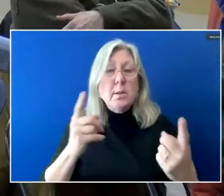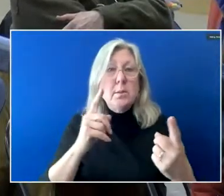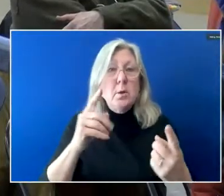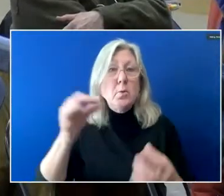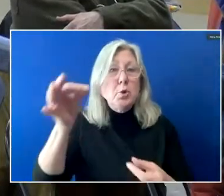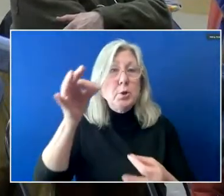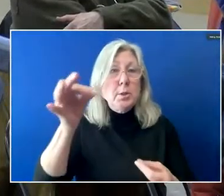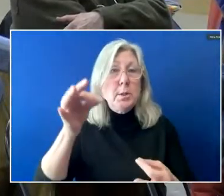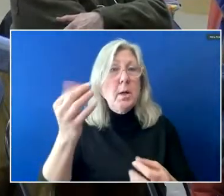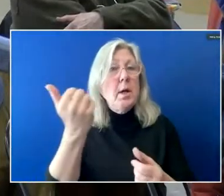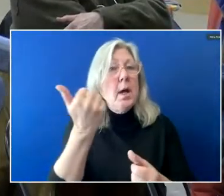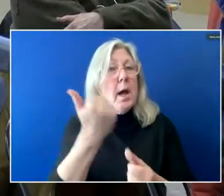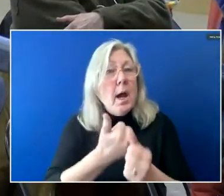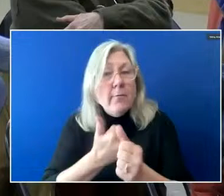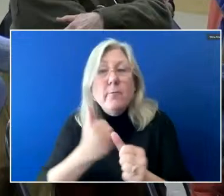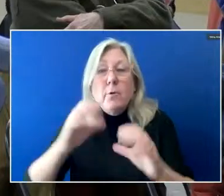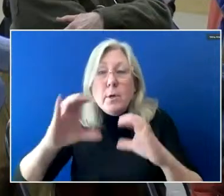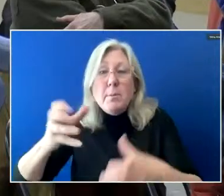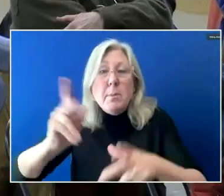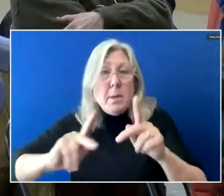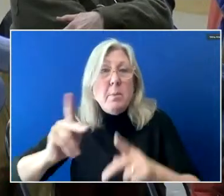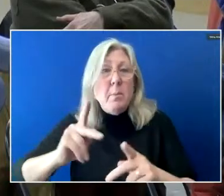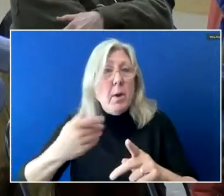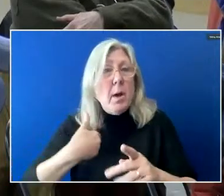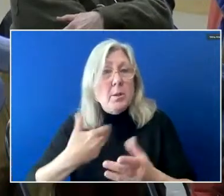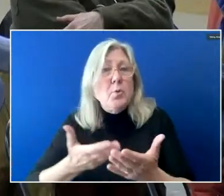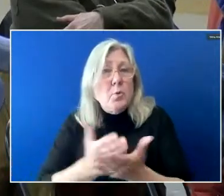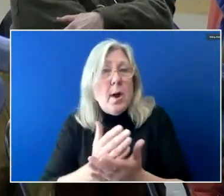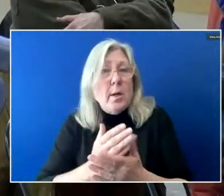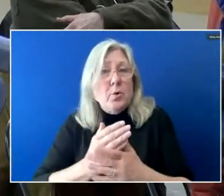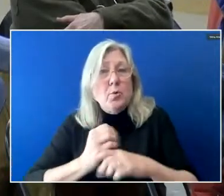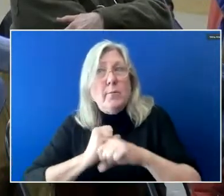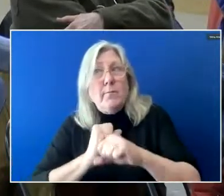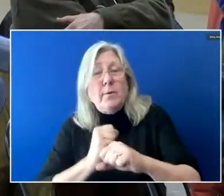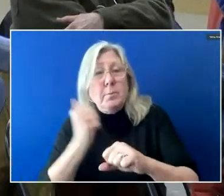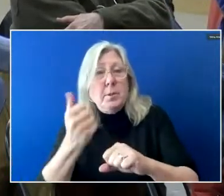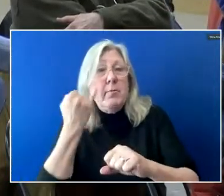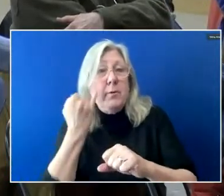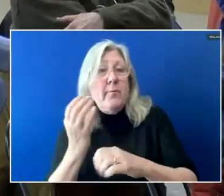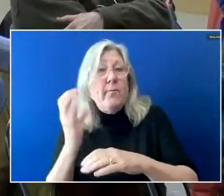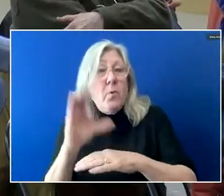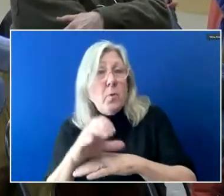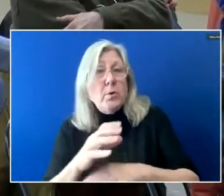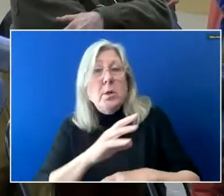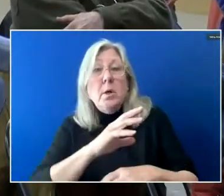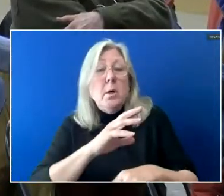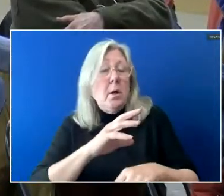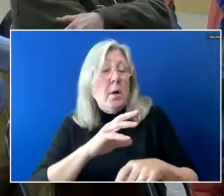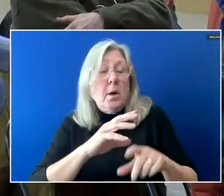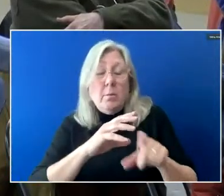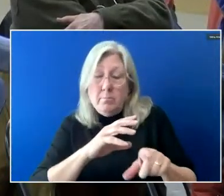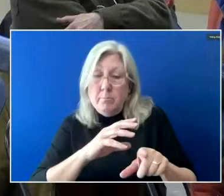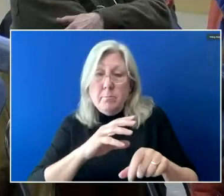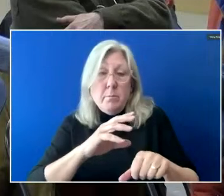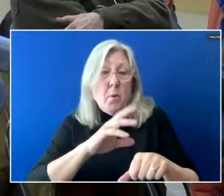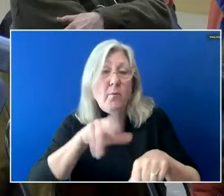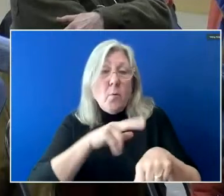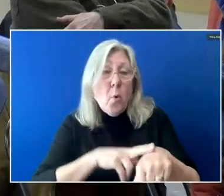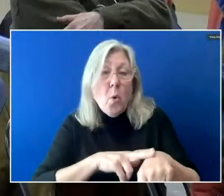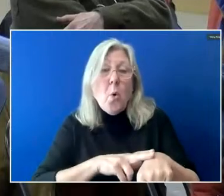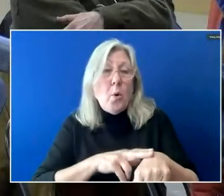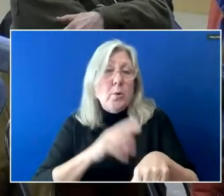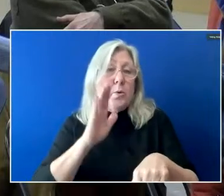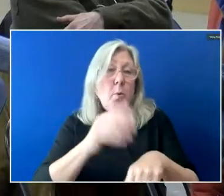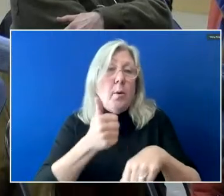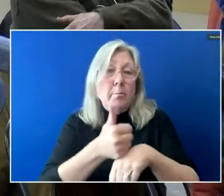has a right to defend itself if they're forced to and of course there's going to be accusations that they're excessive uh but we